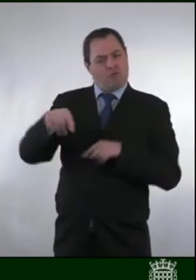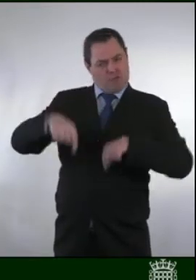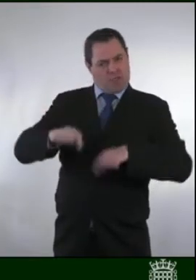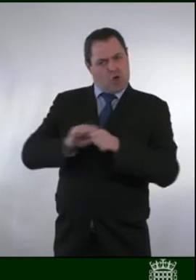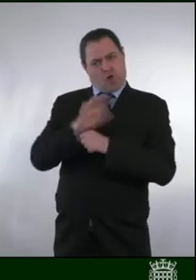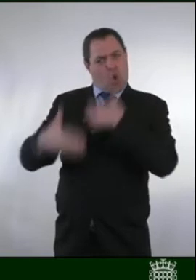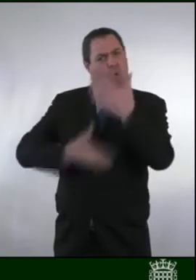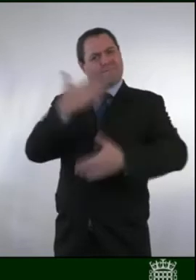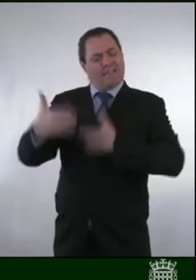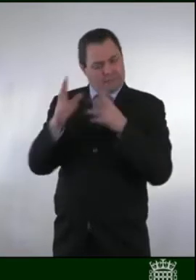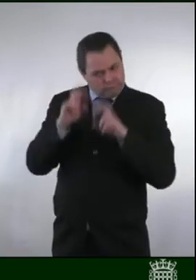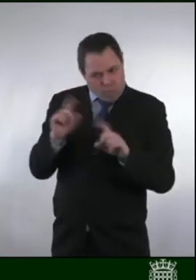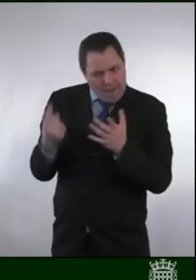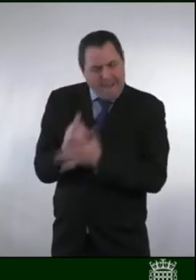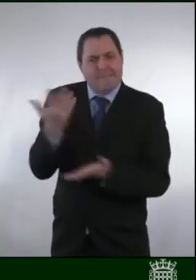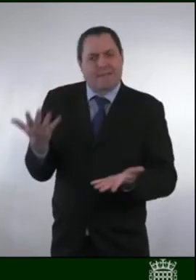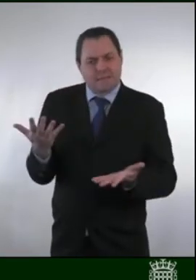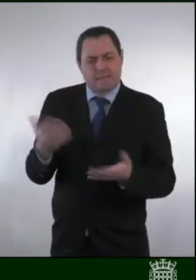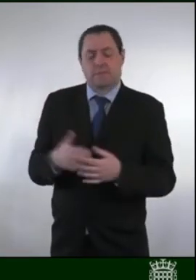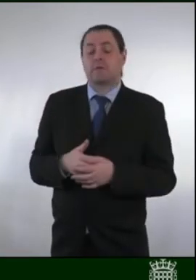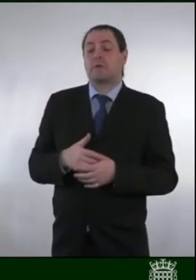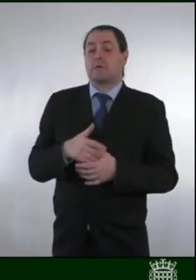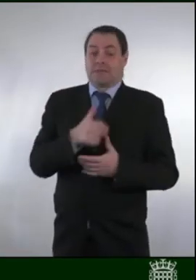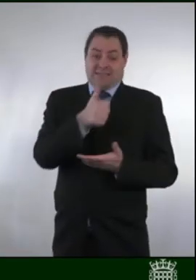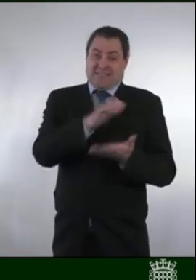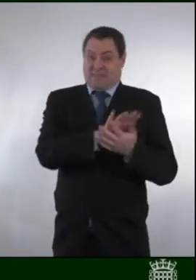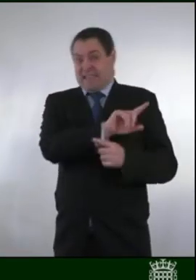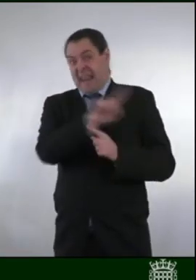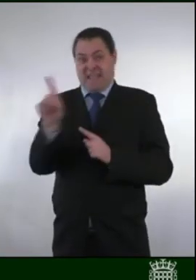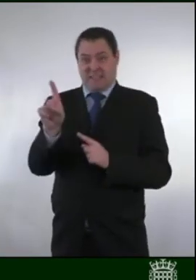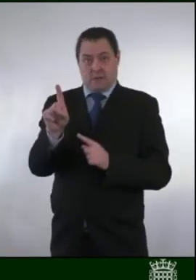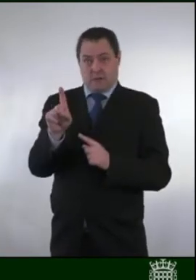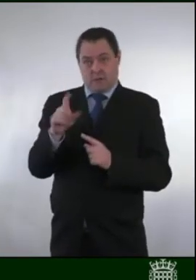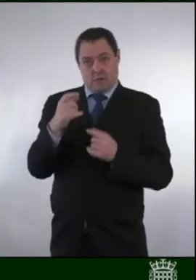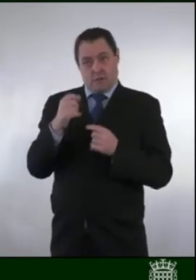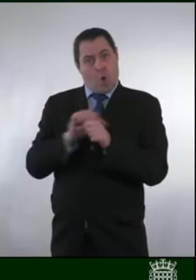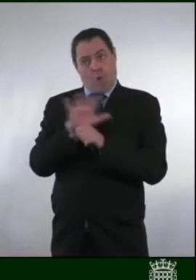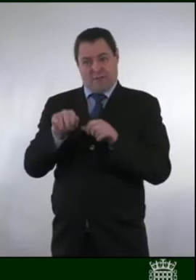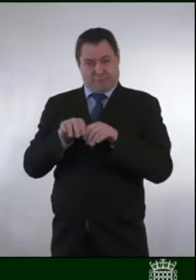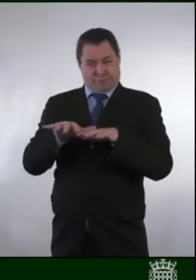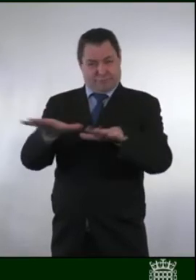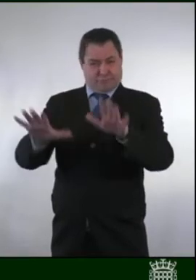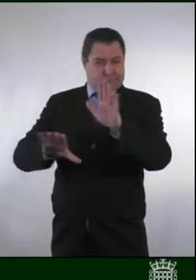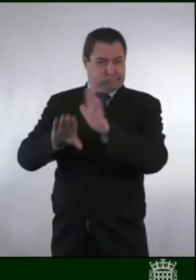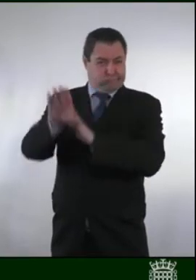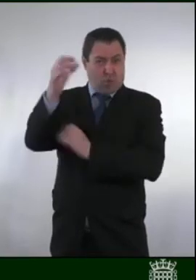6 months since, COVID cases have soared, our NHS is on its